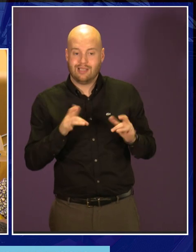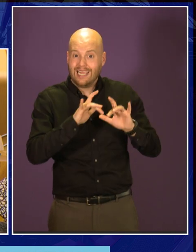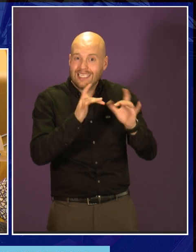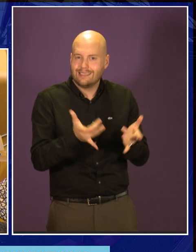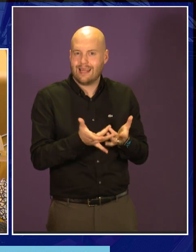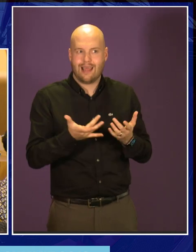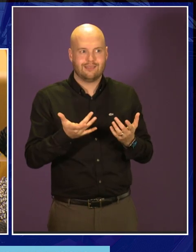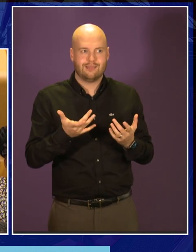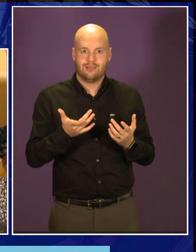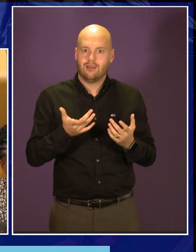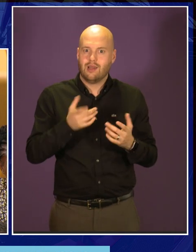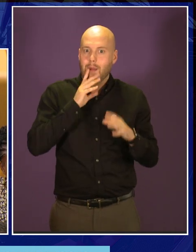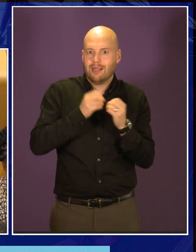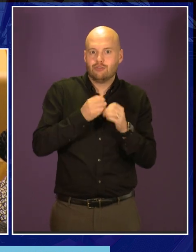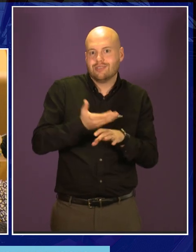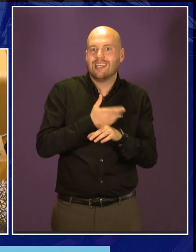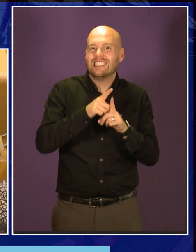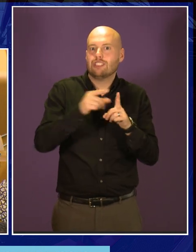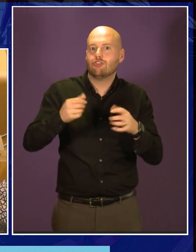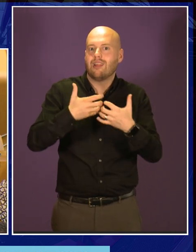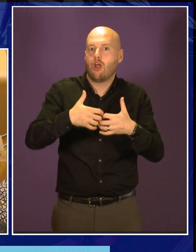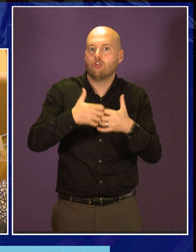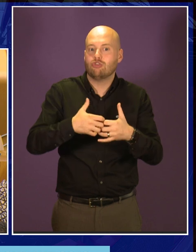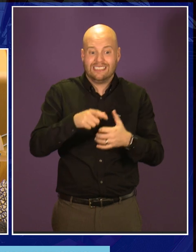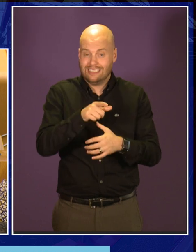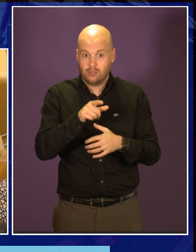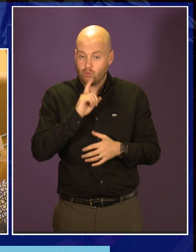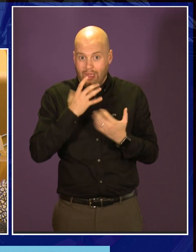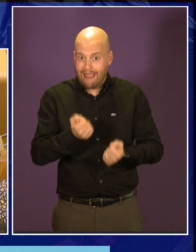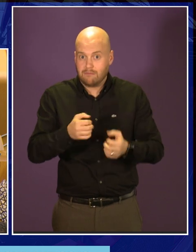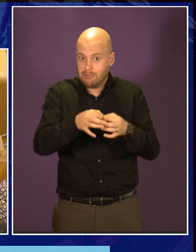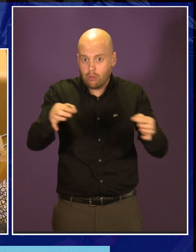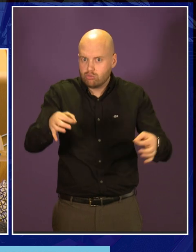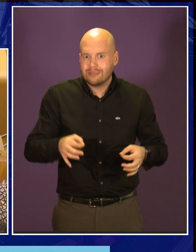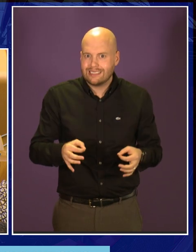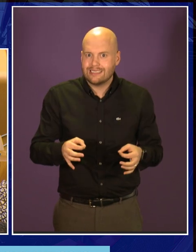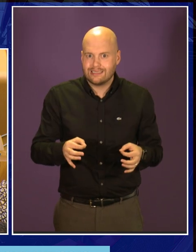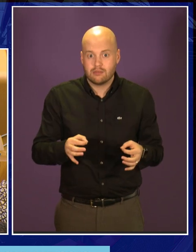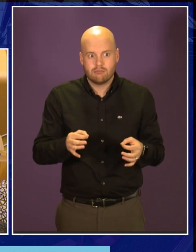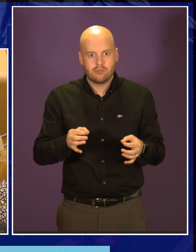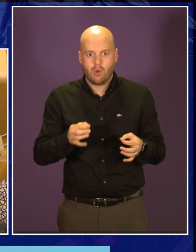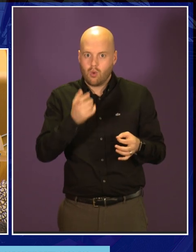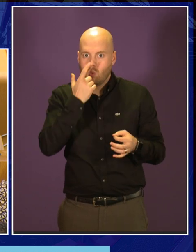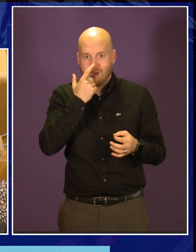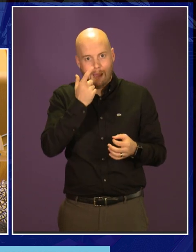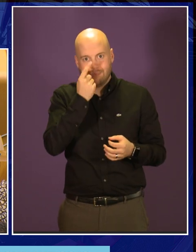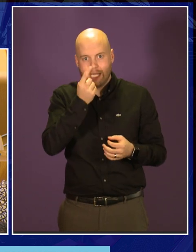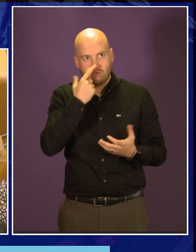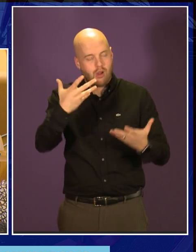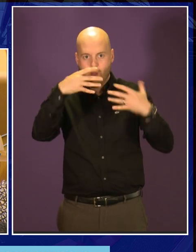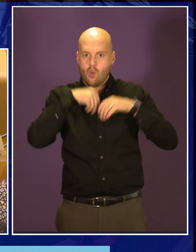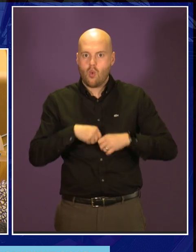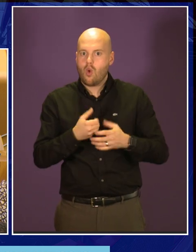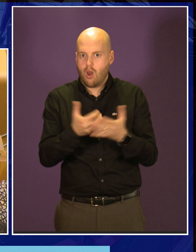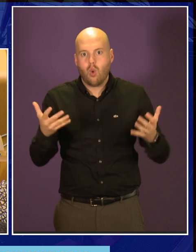digital technology knows no boundaries. So that, I think, again, is a huge challenge in terms of what we are talking about. Because